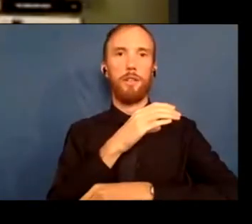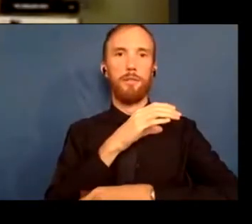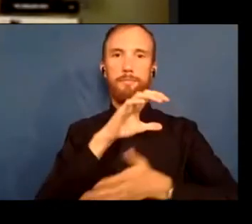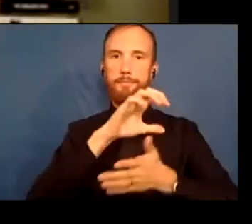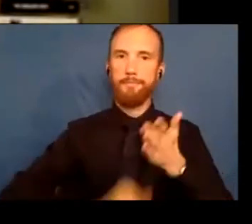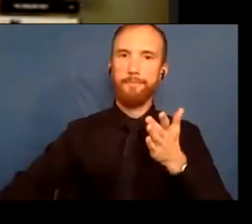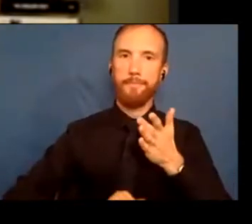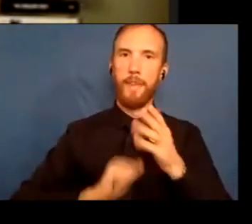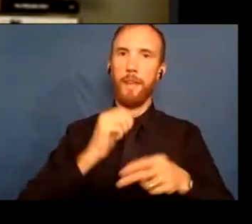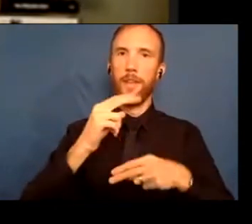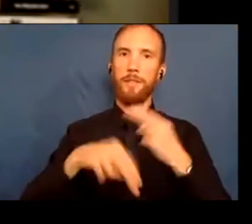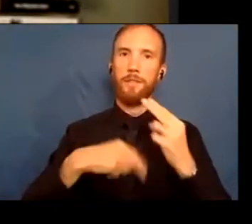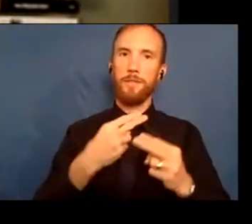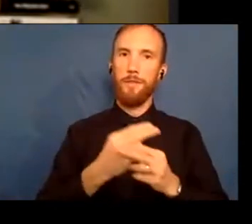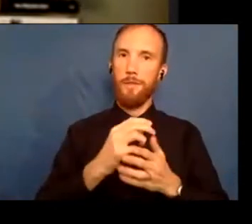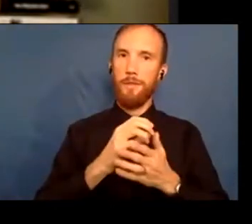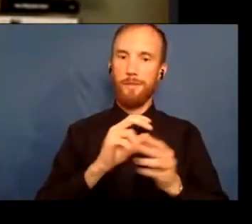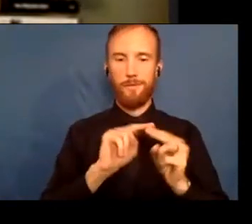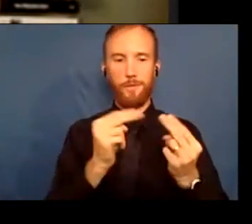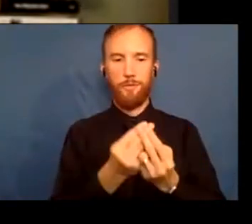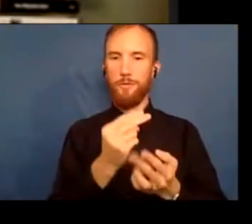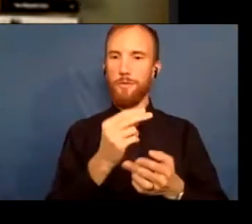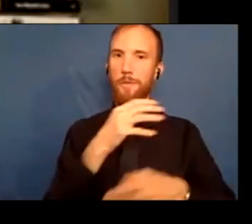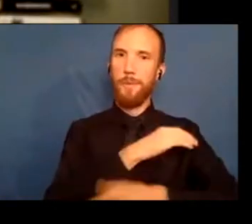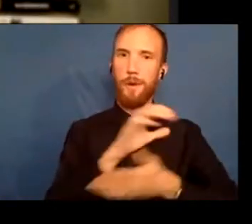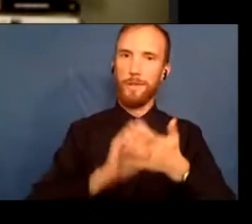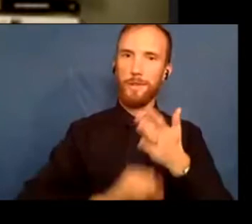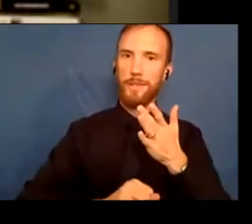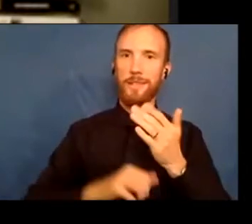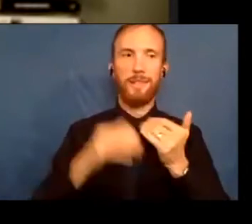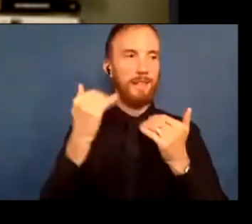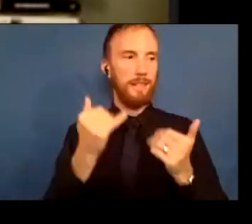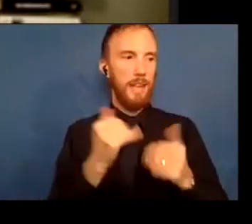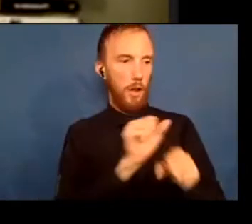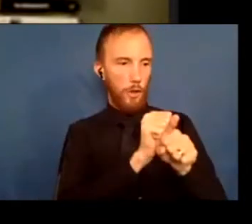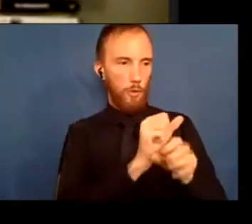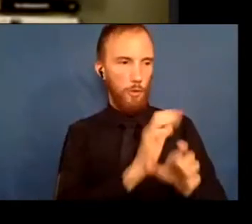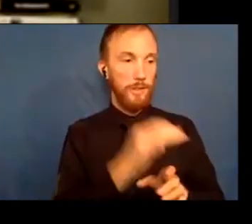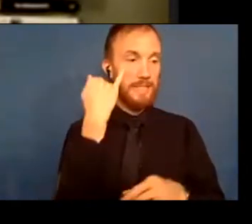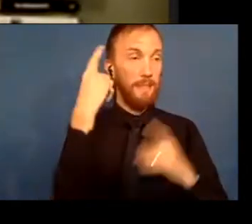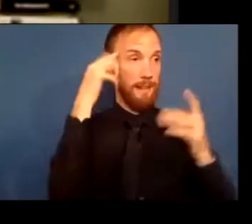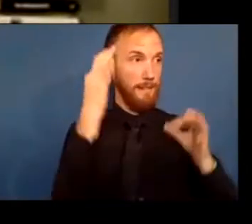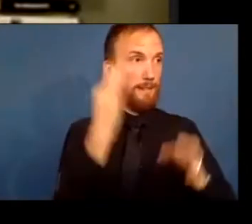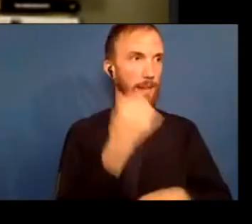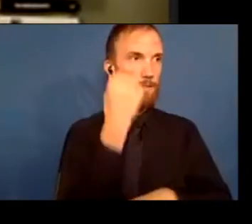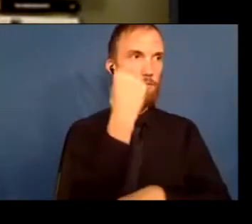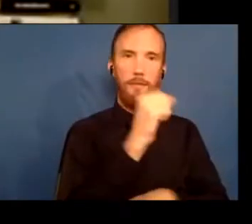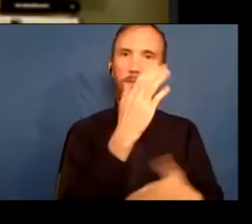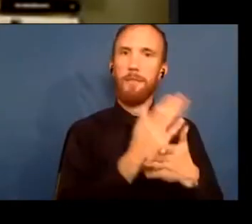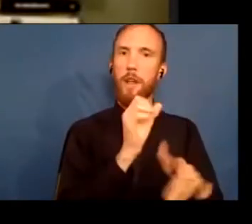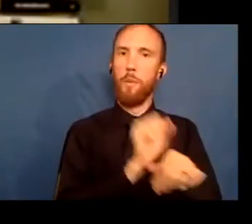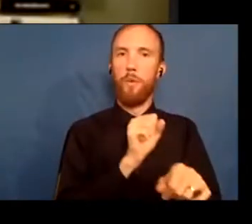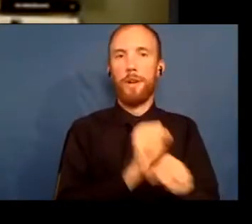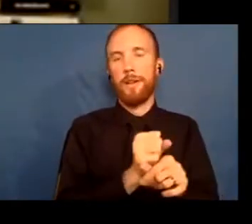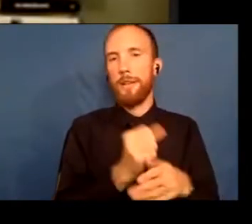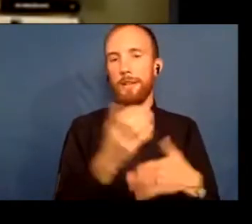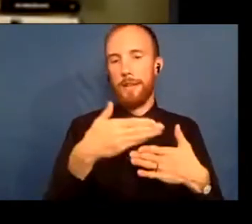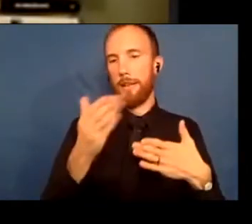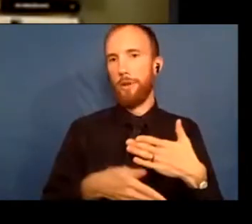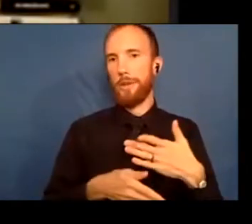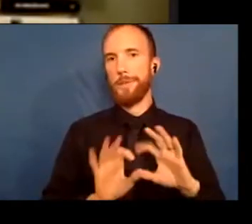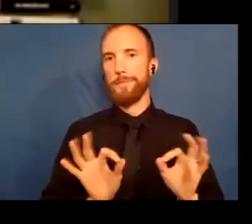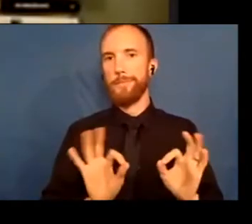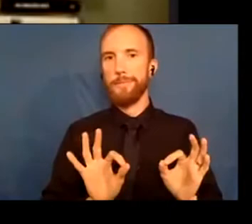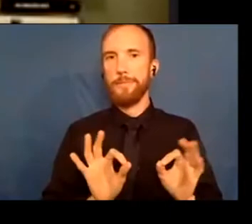in a factory and the strike had become less consequential than in the previous pre-globalization